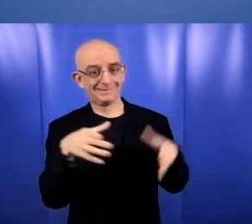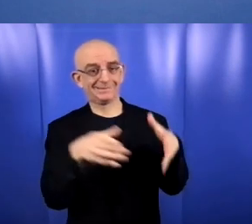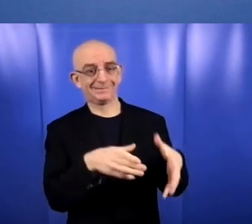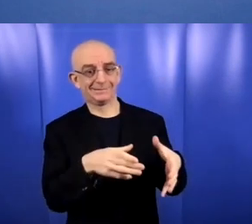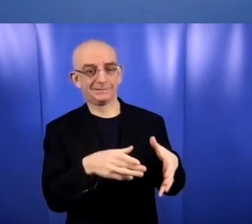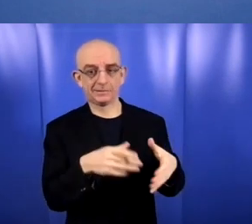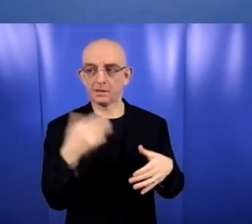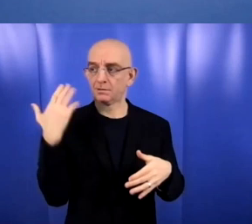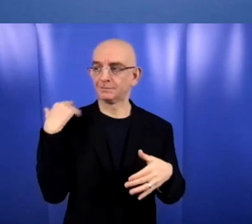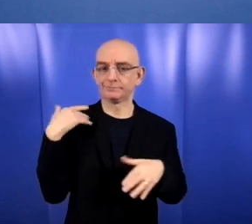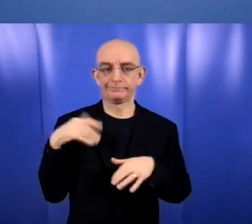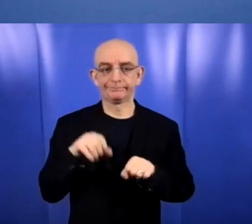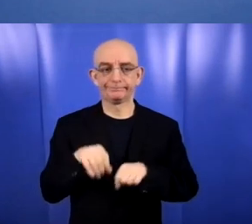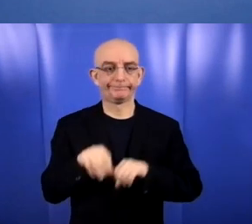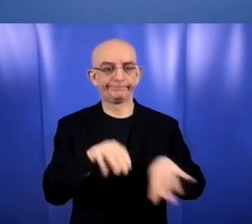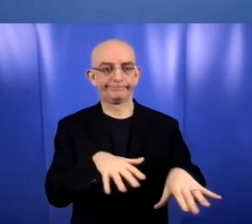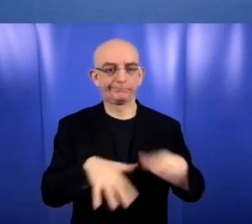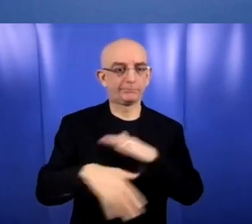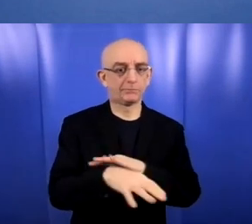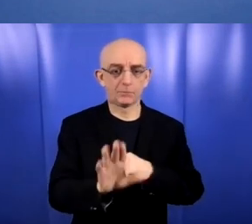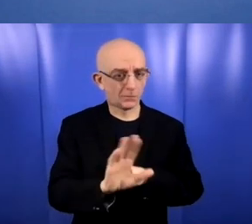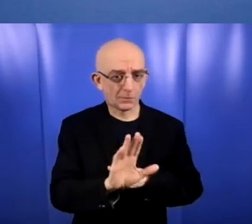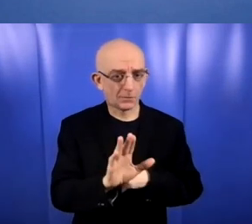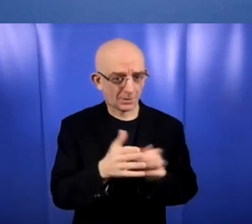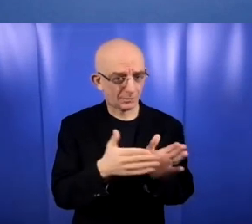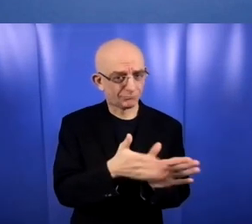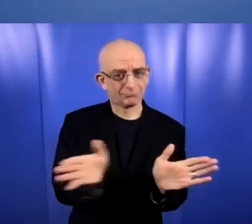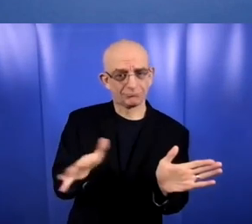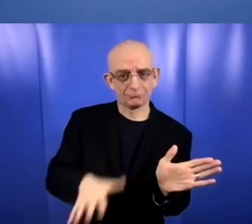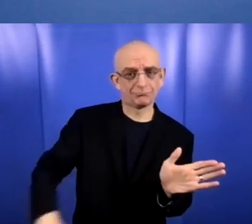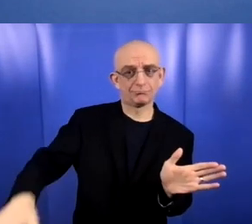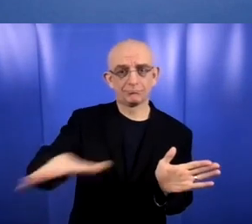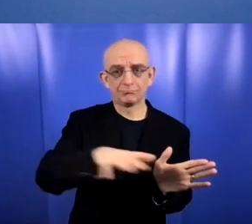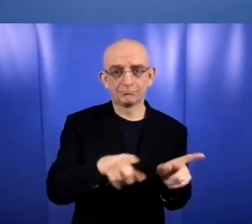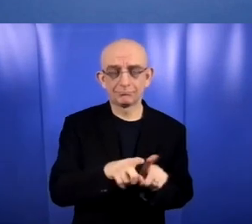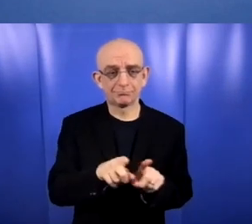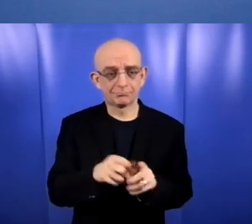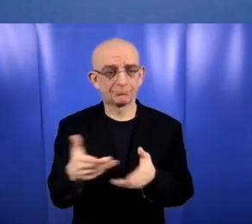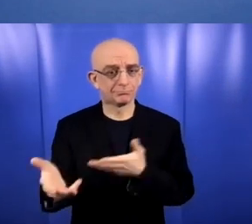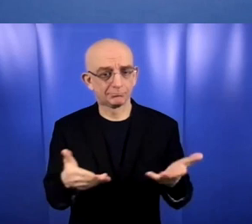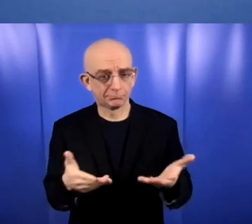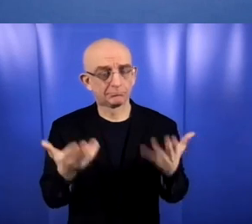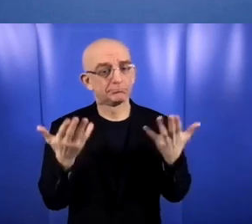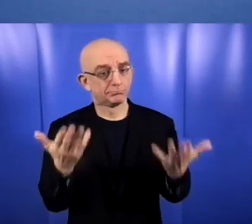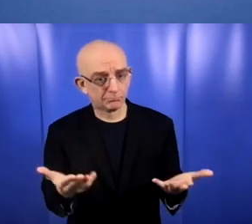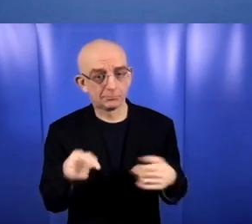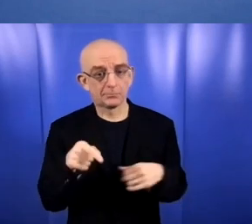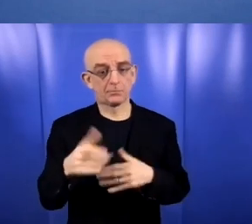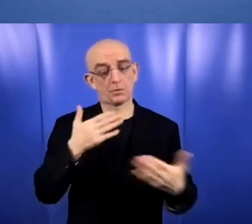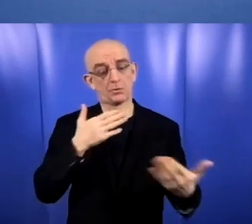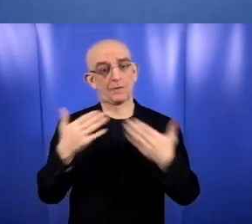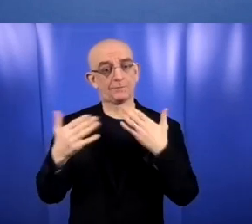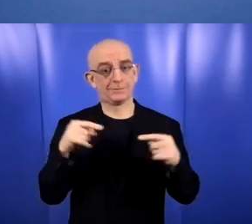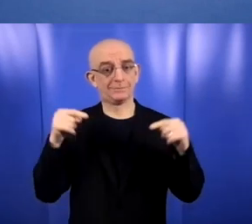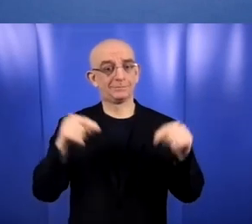conference though on UNHCR's mandate, it's not for us to, or not for me as an academic,